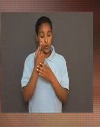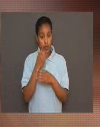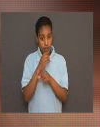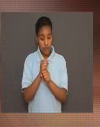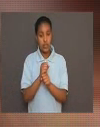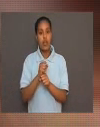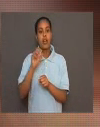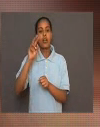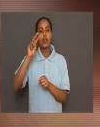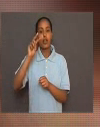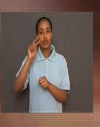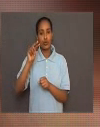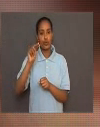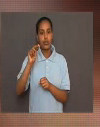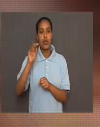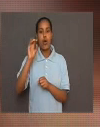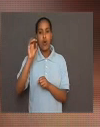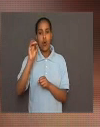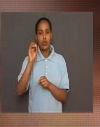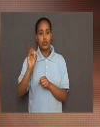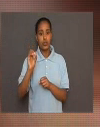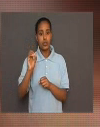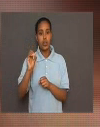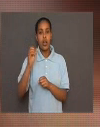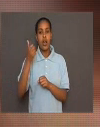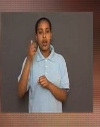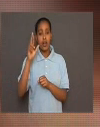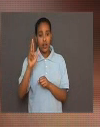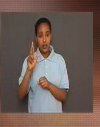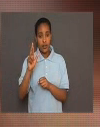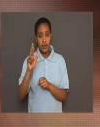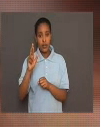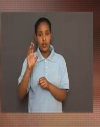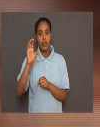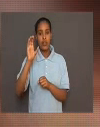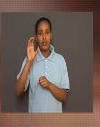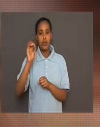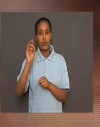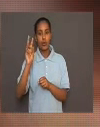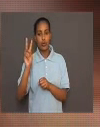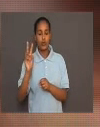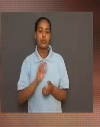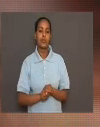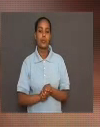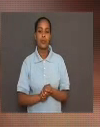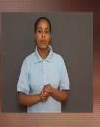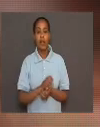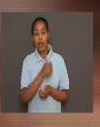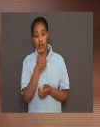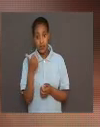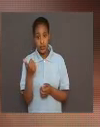nitrogen, oxygen, argon, carbon dioxide, and